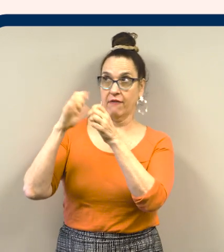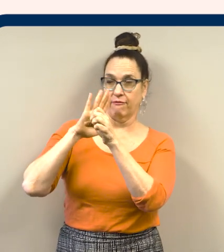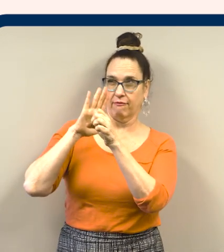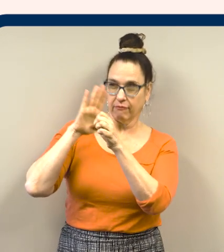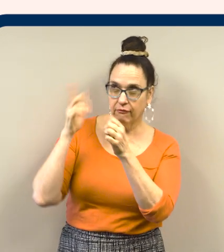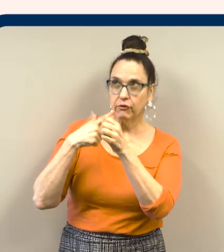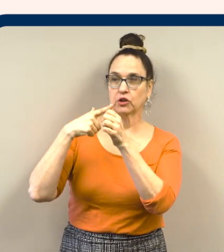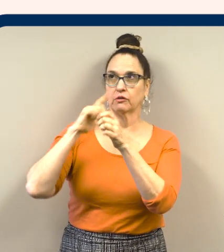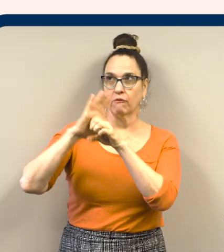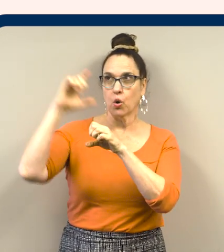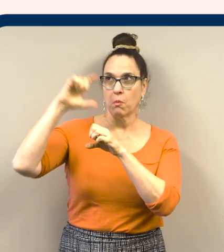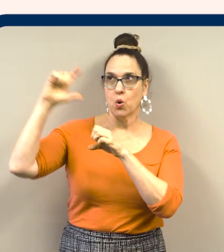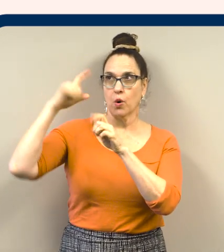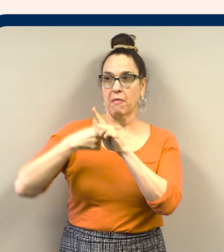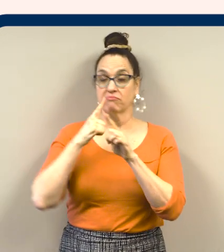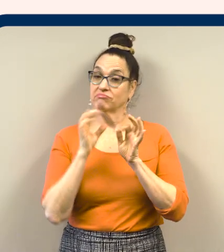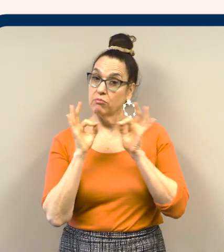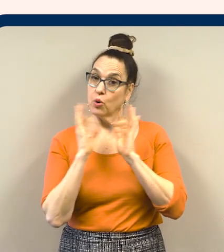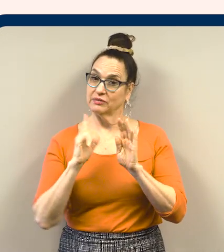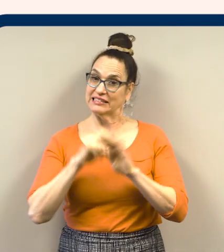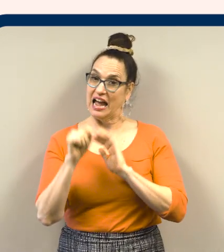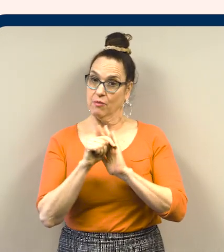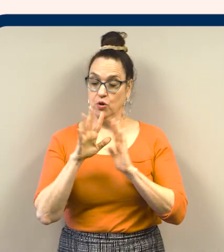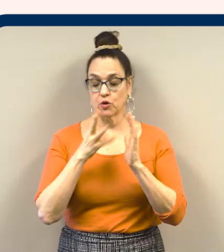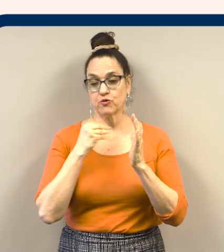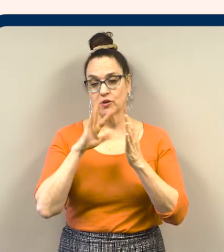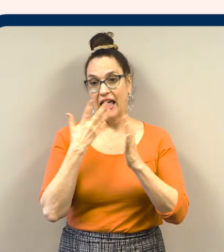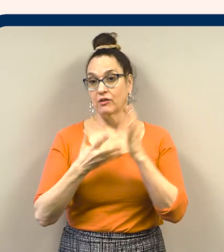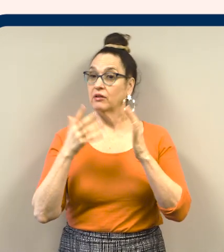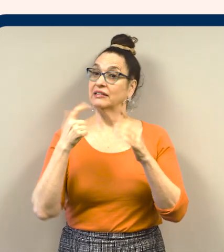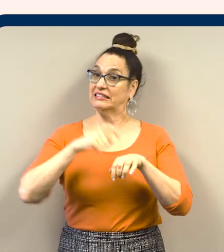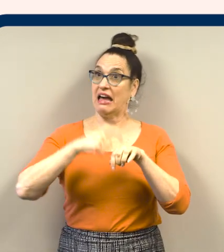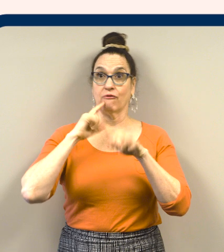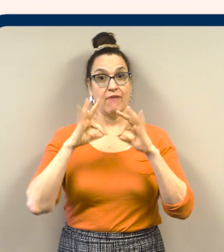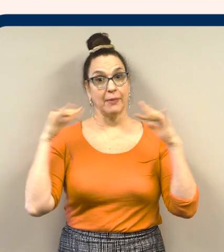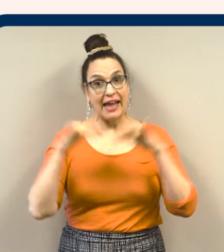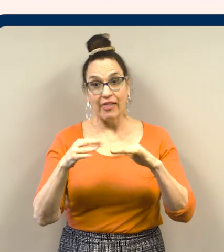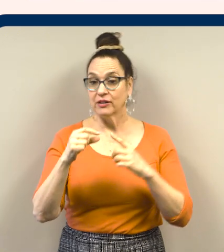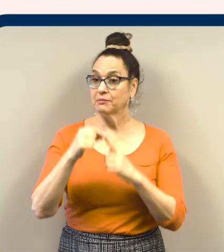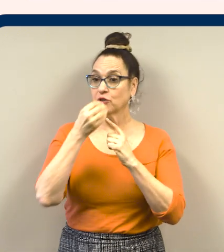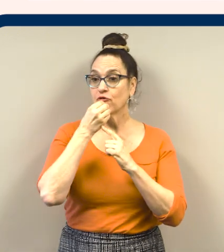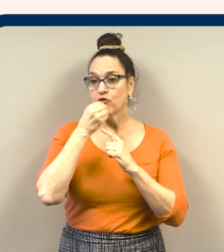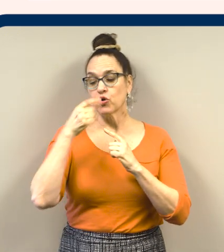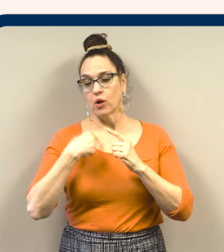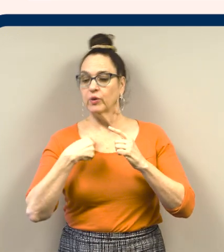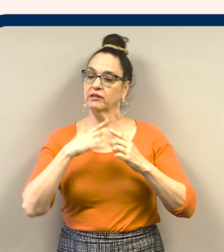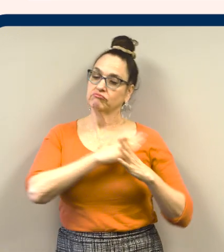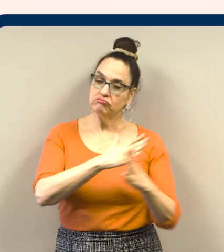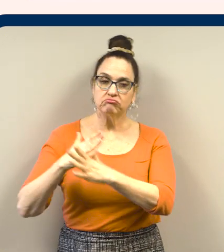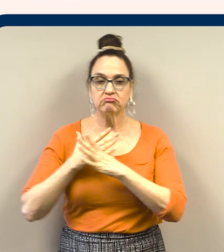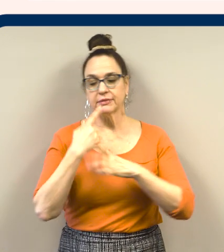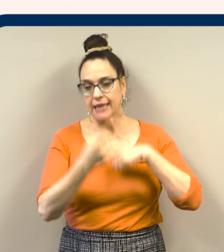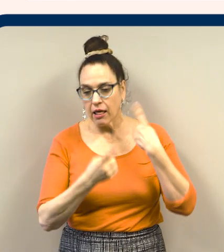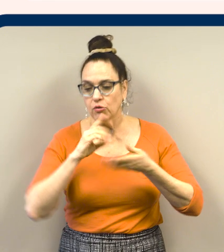first full moon of the month, a significant time in the Jewish calendar. It is a time for family gatherings, special